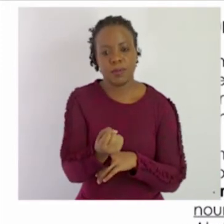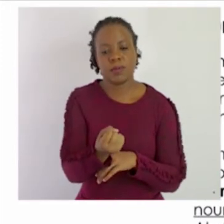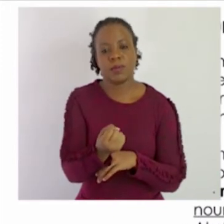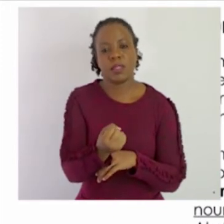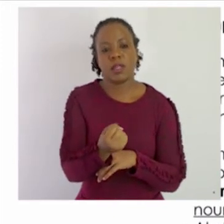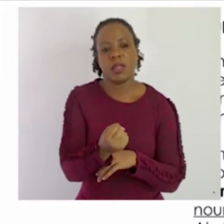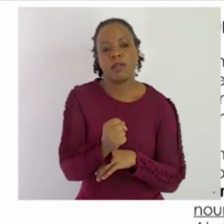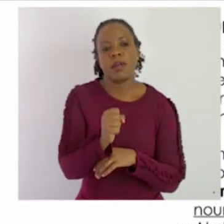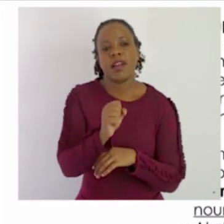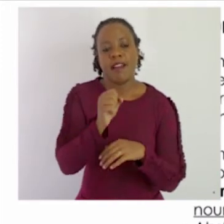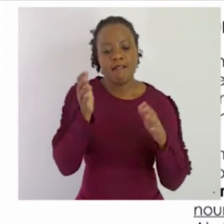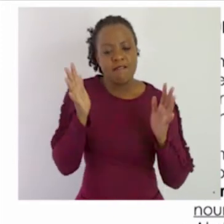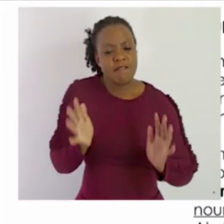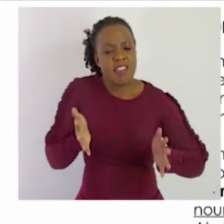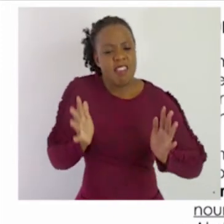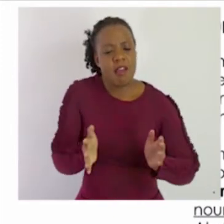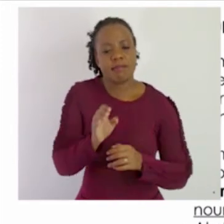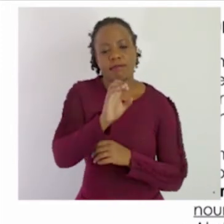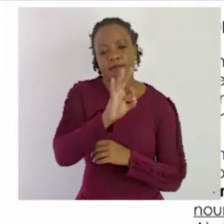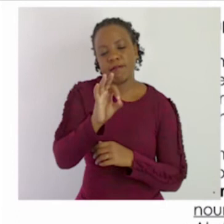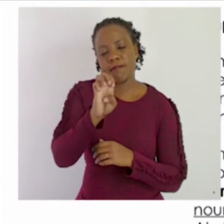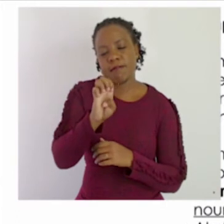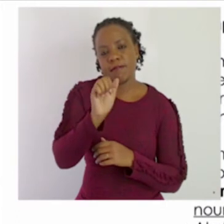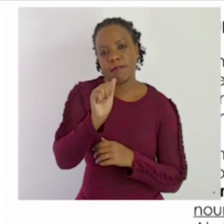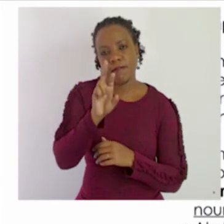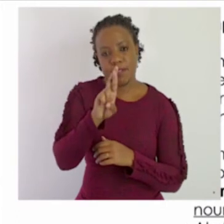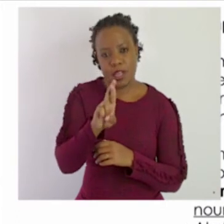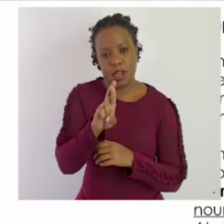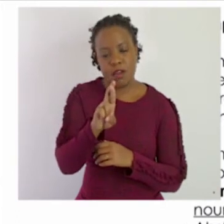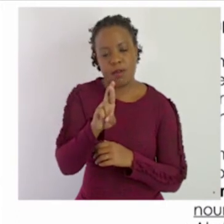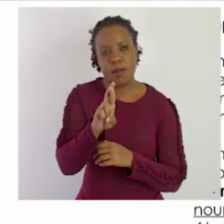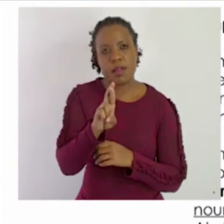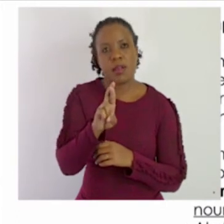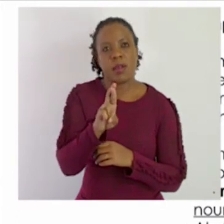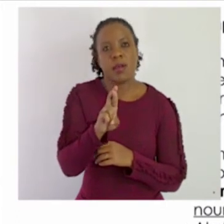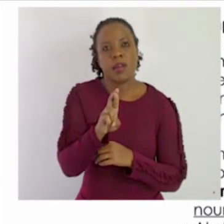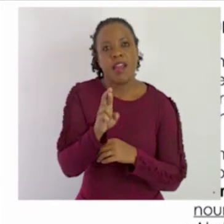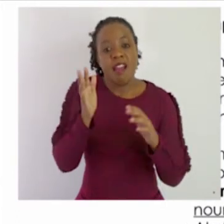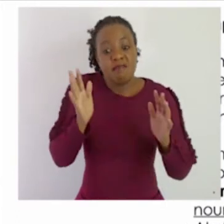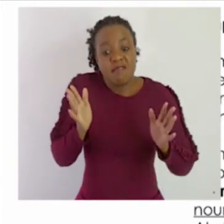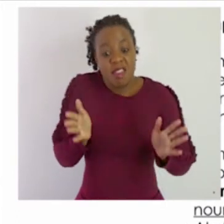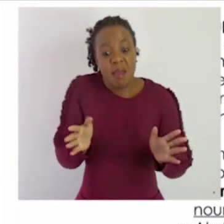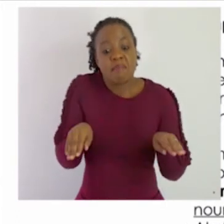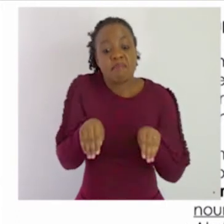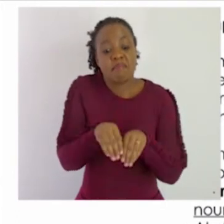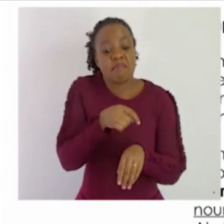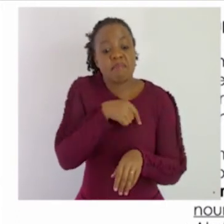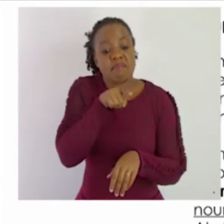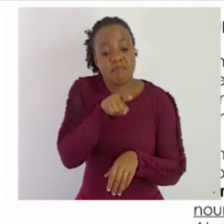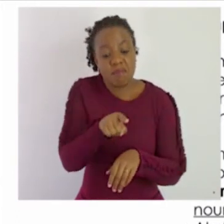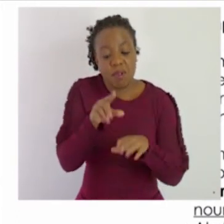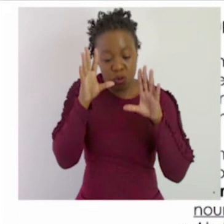fear. Fear made her sleep under the table. In this sentence,